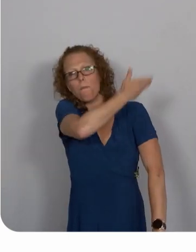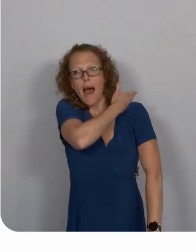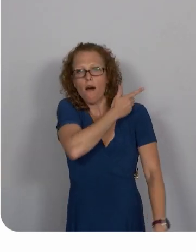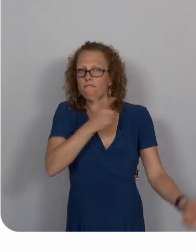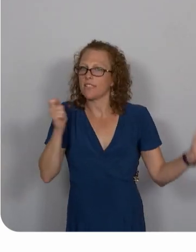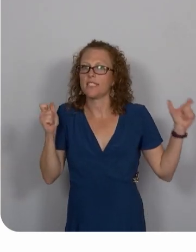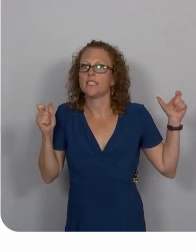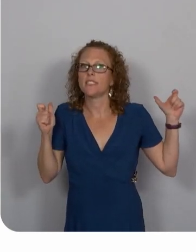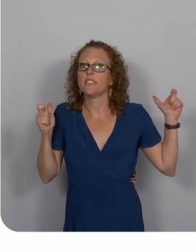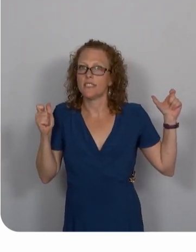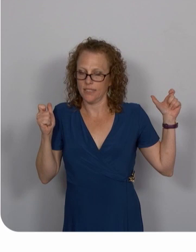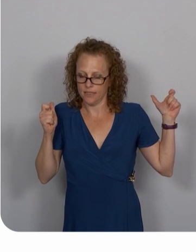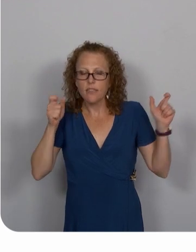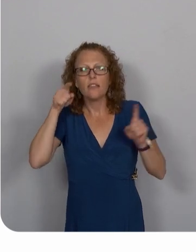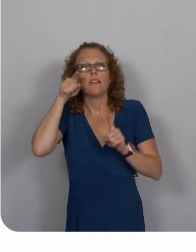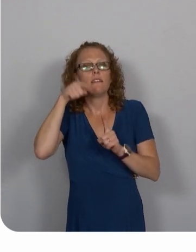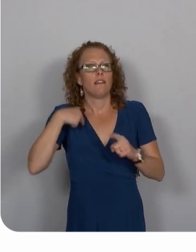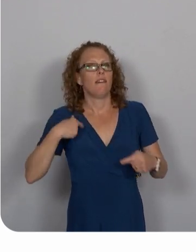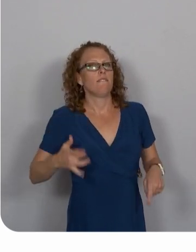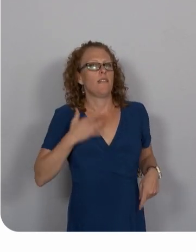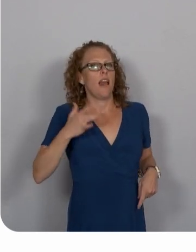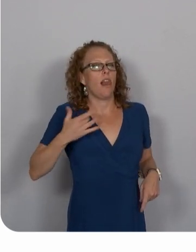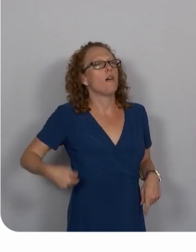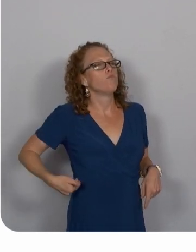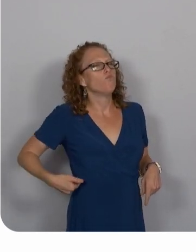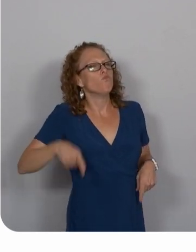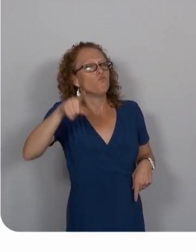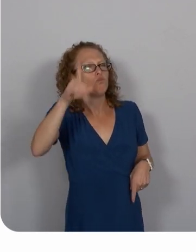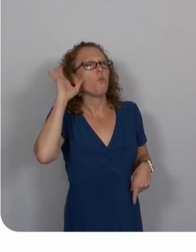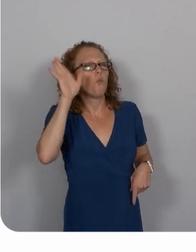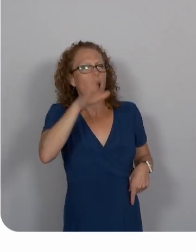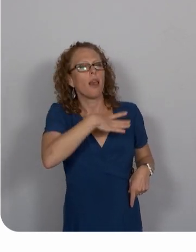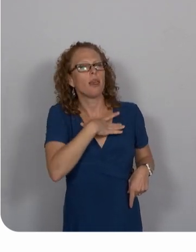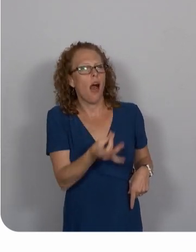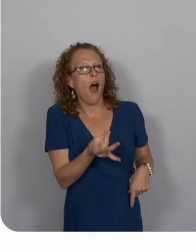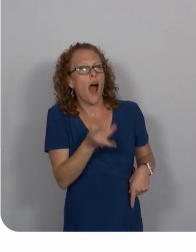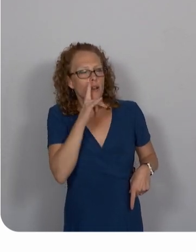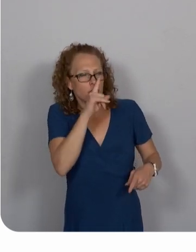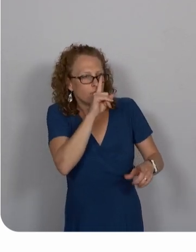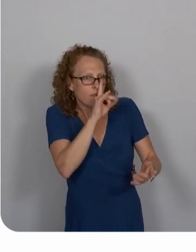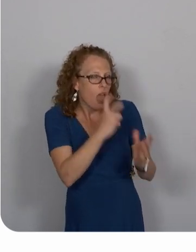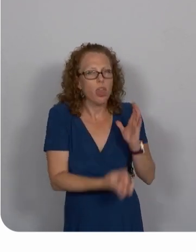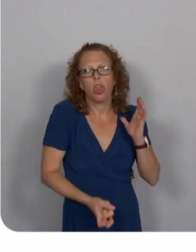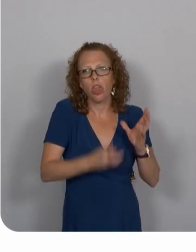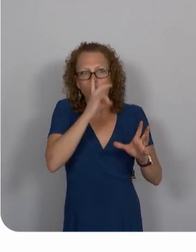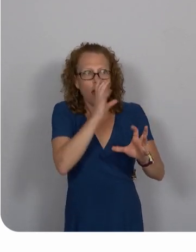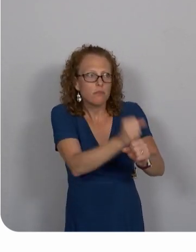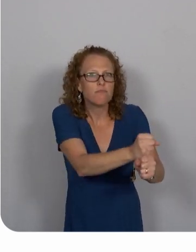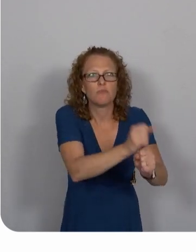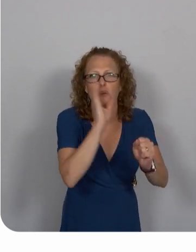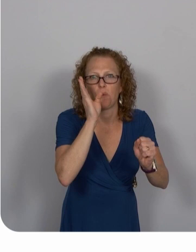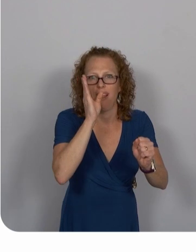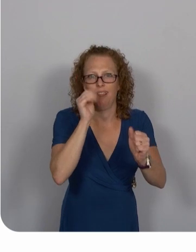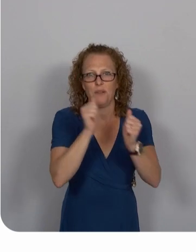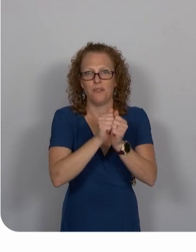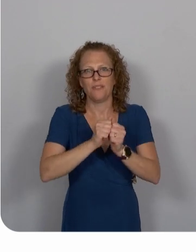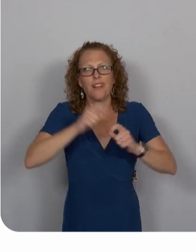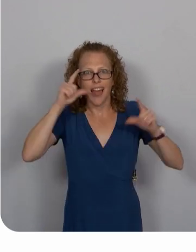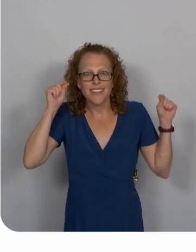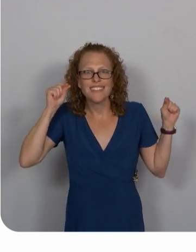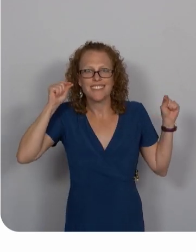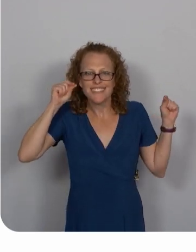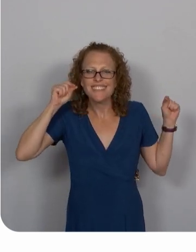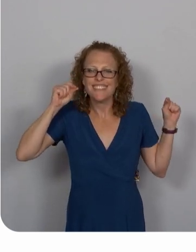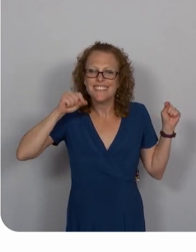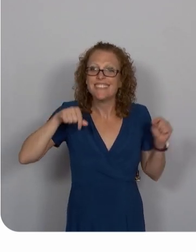We think you're going to love all the different things that you can do with these glasses. They're loaded with better